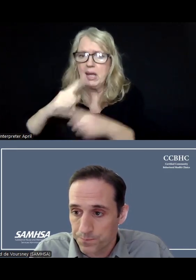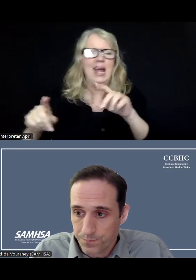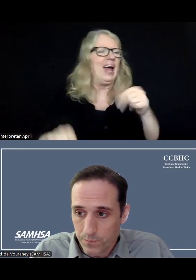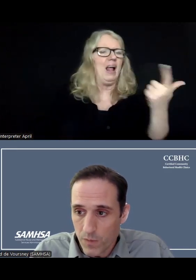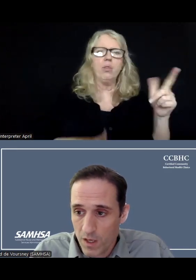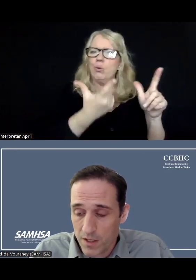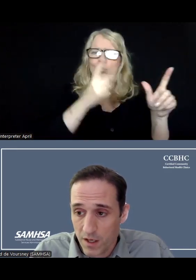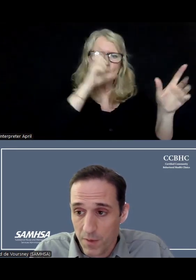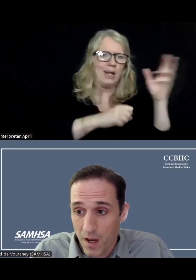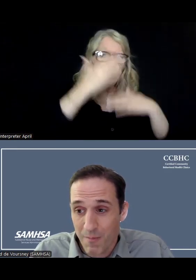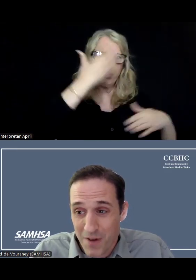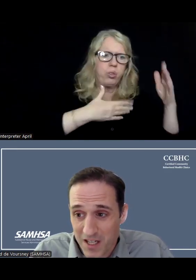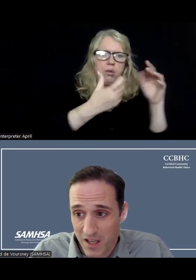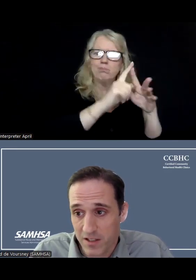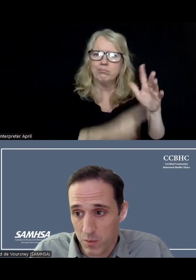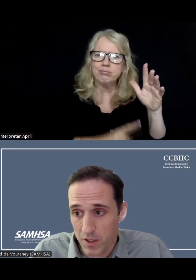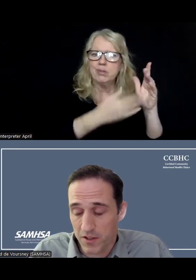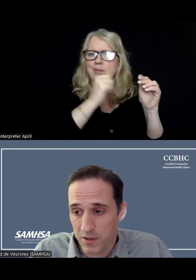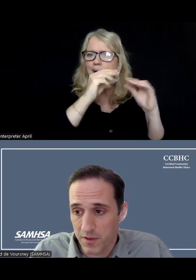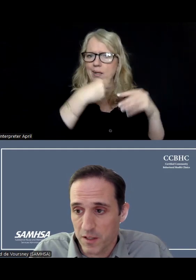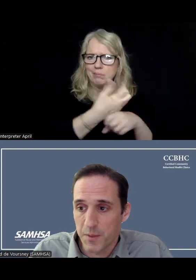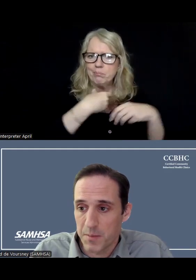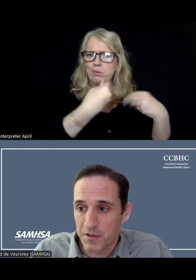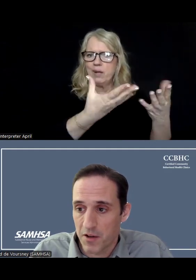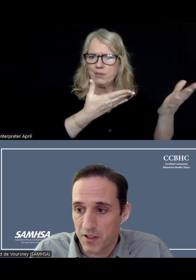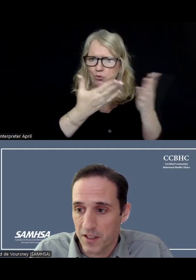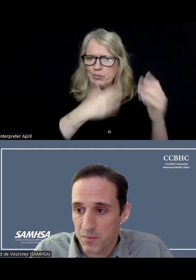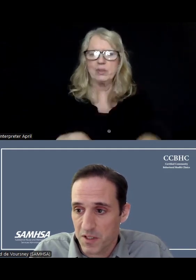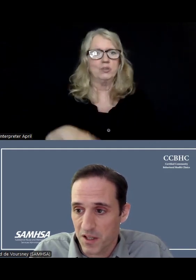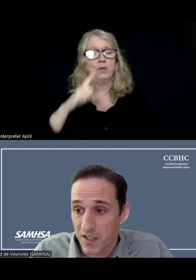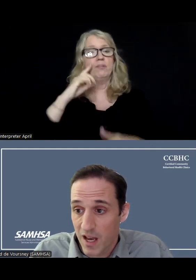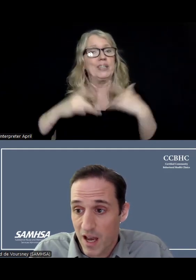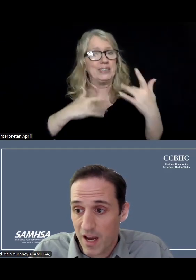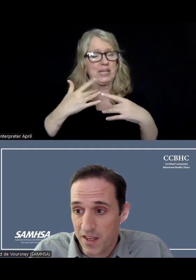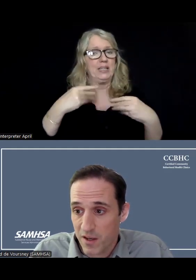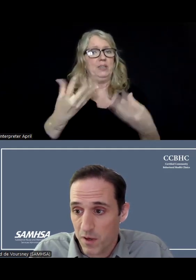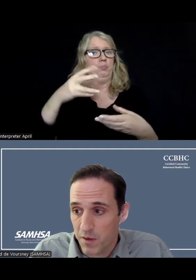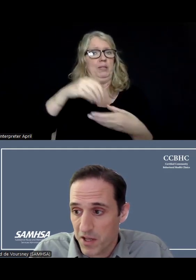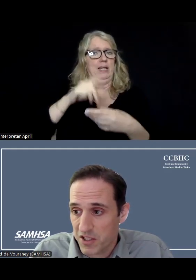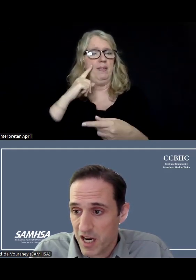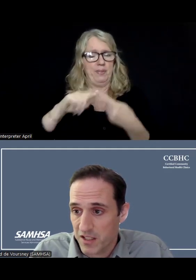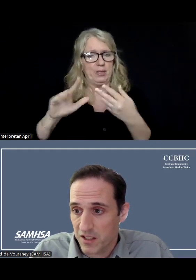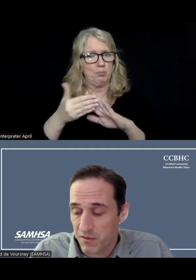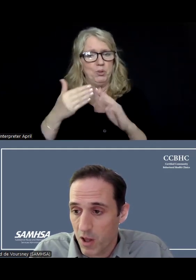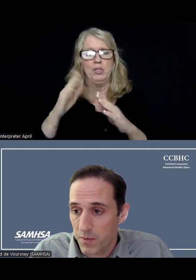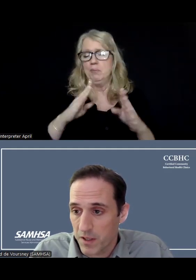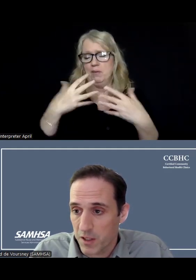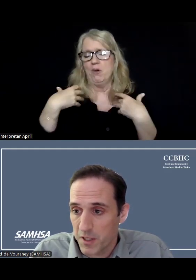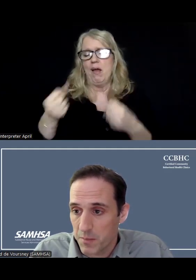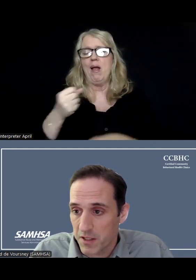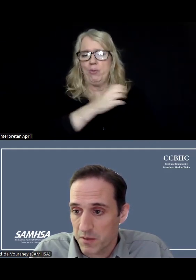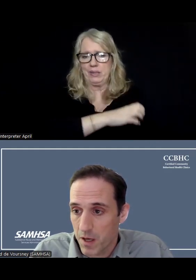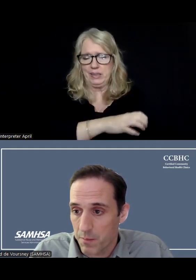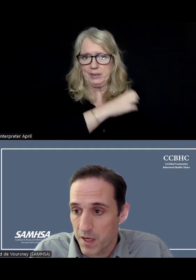completely. And I'm very excited to work on certified community behavioral health clinics because I think they're one of our best chances at developing